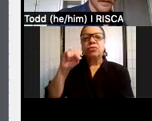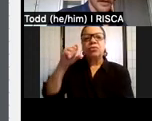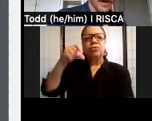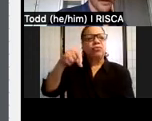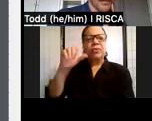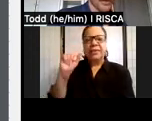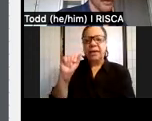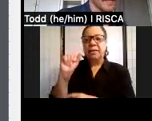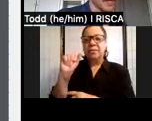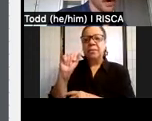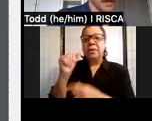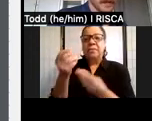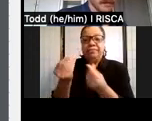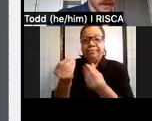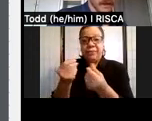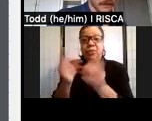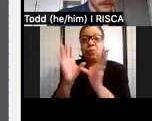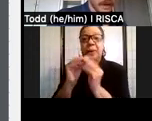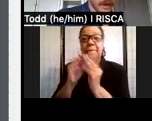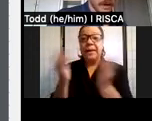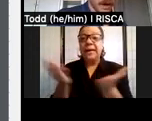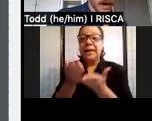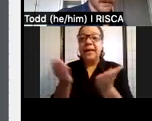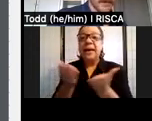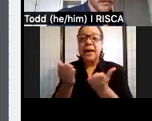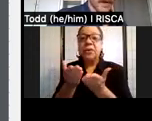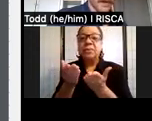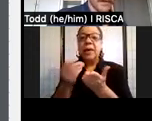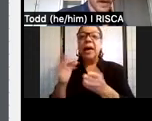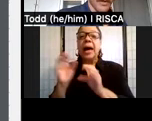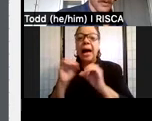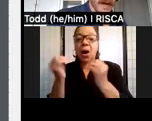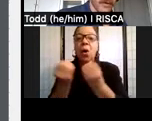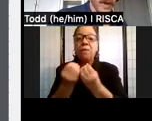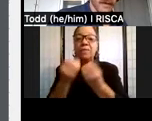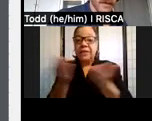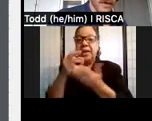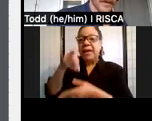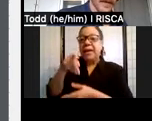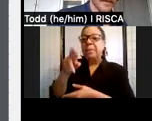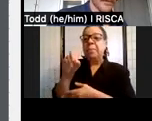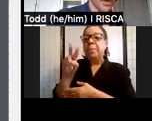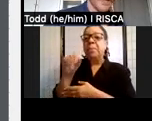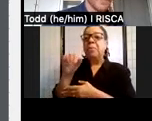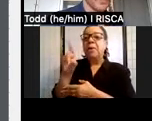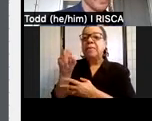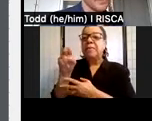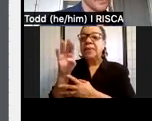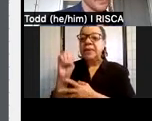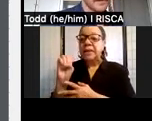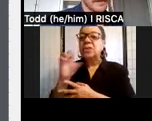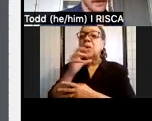to acknowledge that the grounds on which we are meeting are Indigenous lands. Our offices in Providence and all Rhode Island are on the ancestral homelands